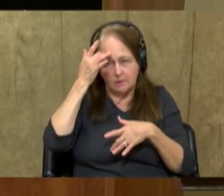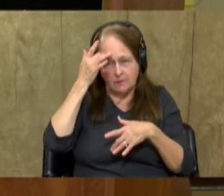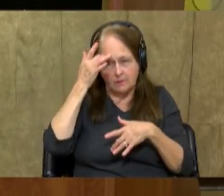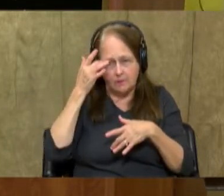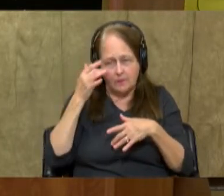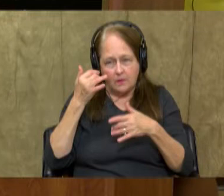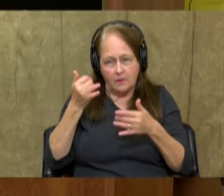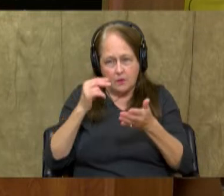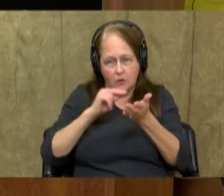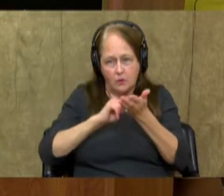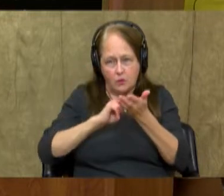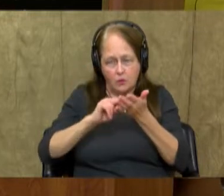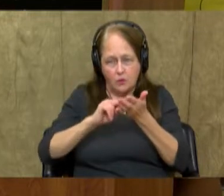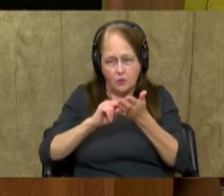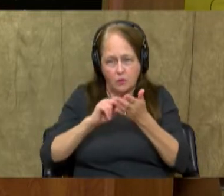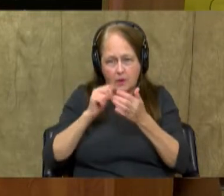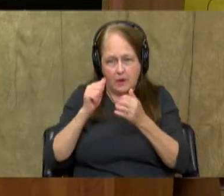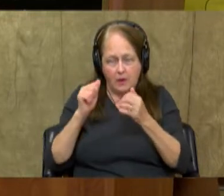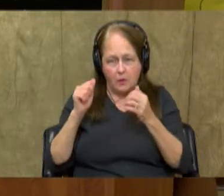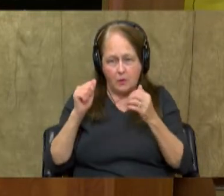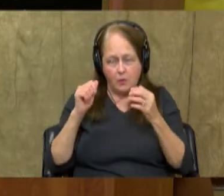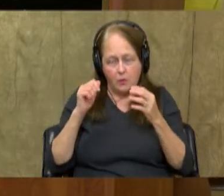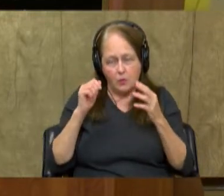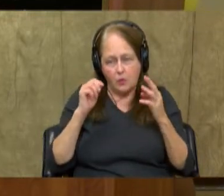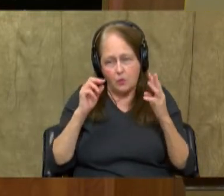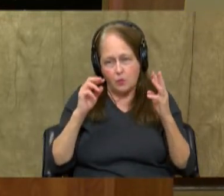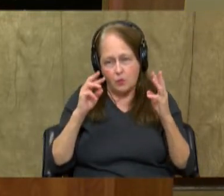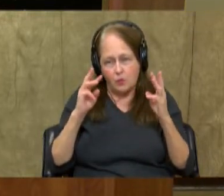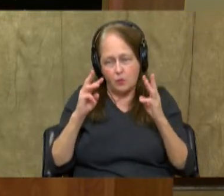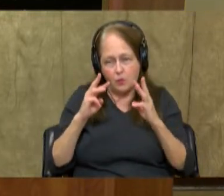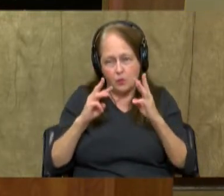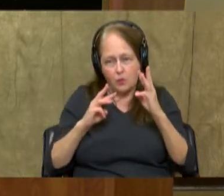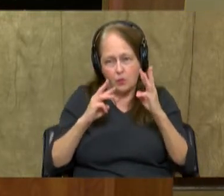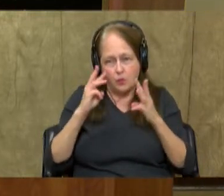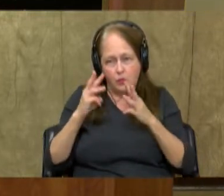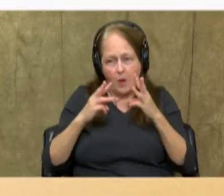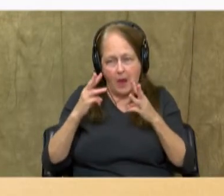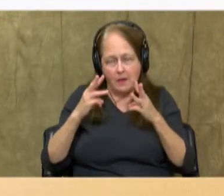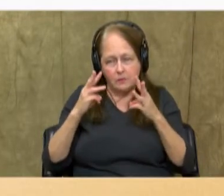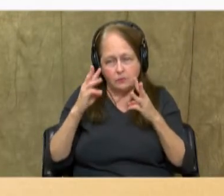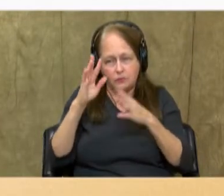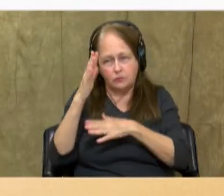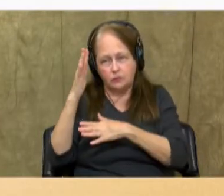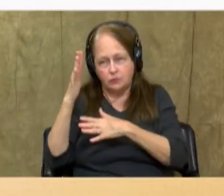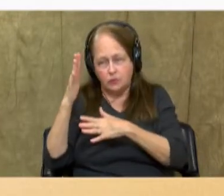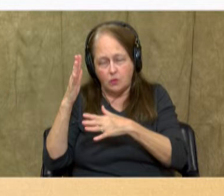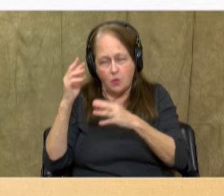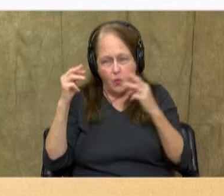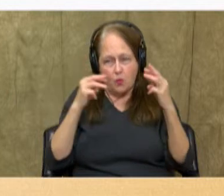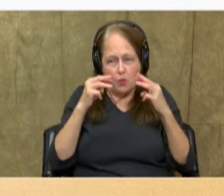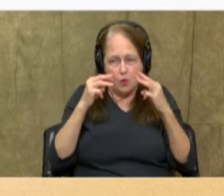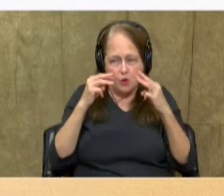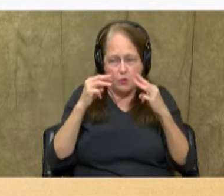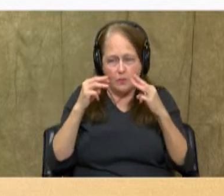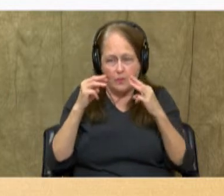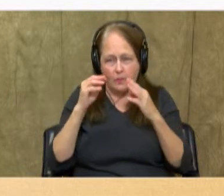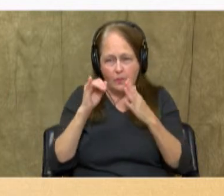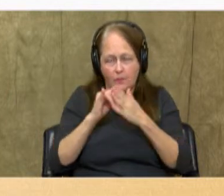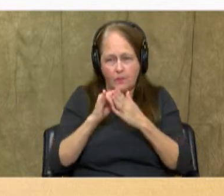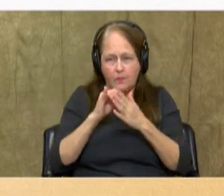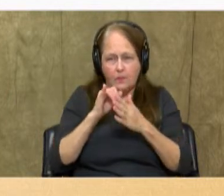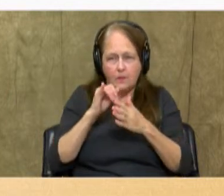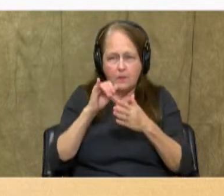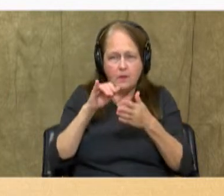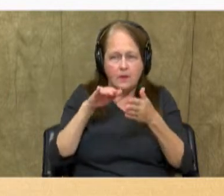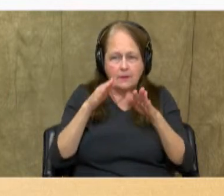Here are notes from a wilderness warrior. We know that it mentioned when he died. He died in 1919. He was the